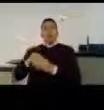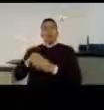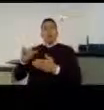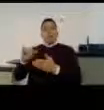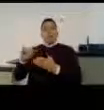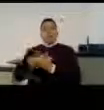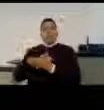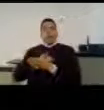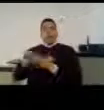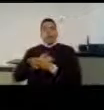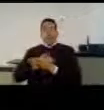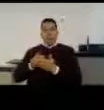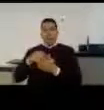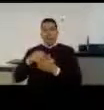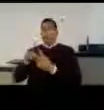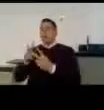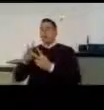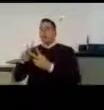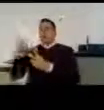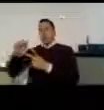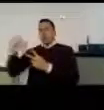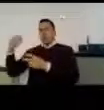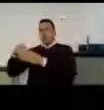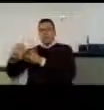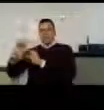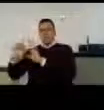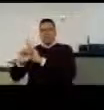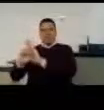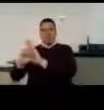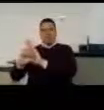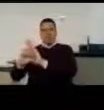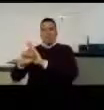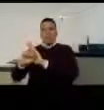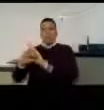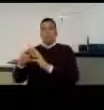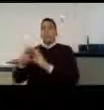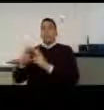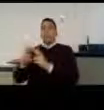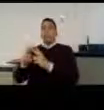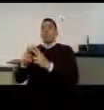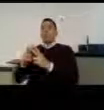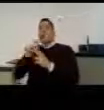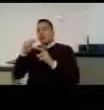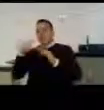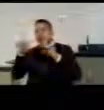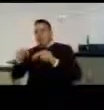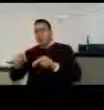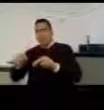York, one that's in Manhattan and 2 that are in other parts of the state. And they're really